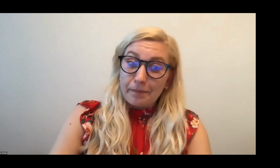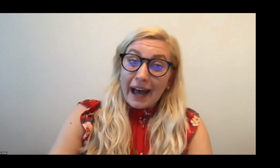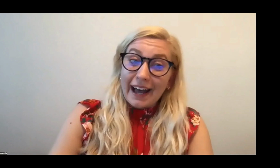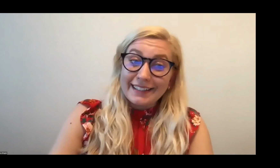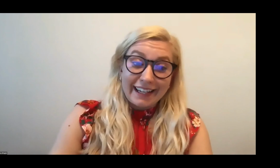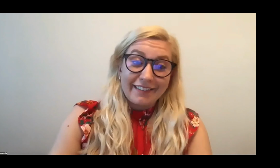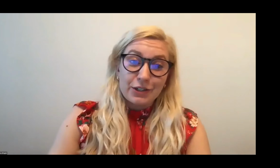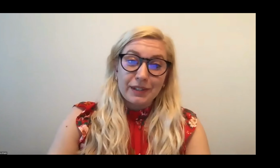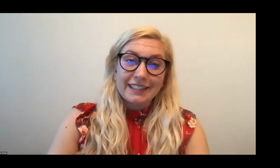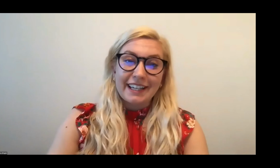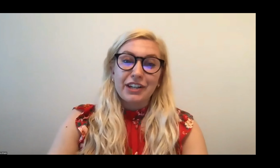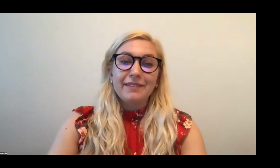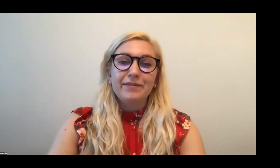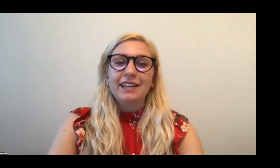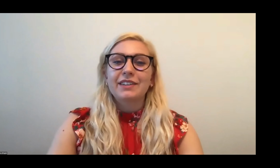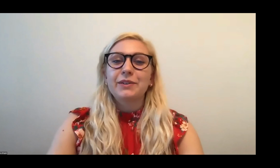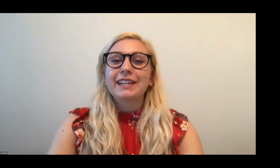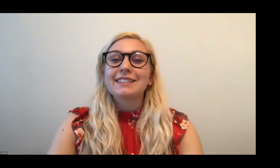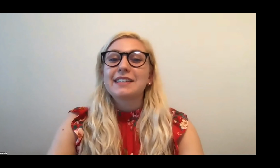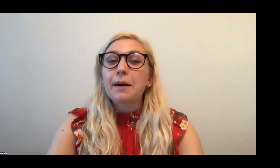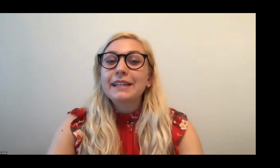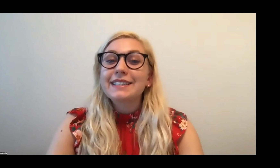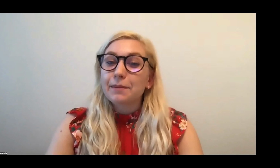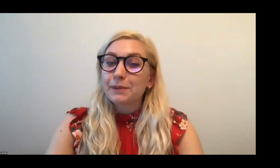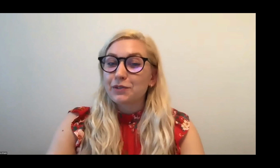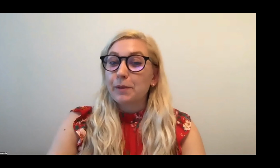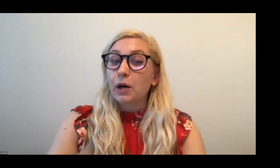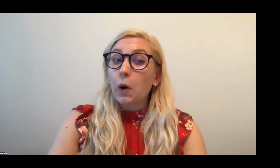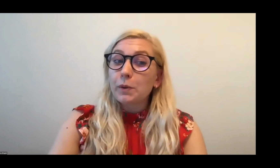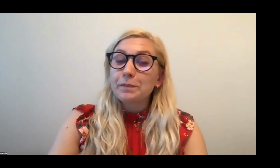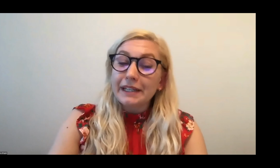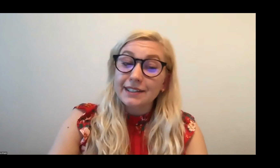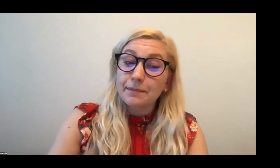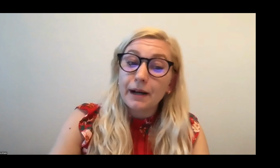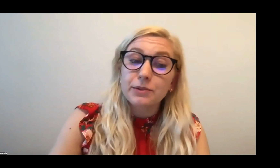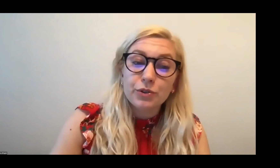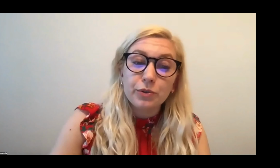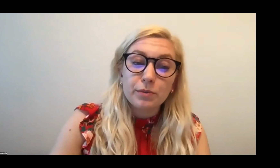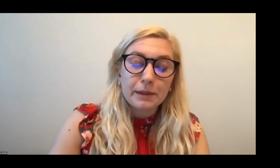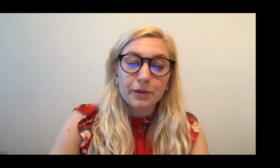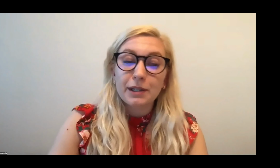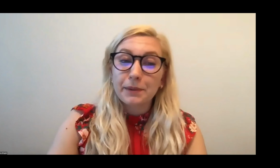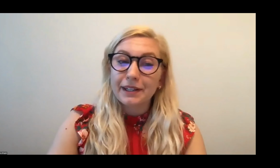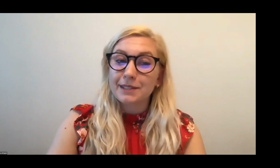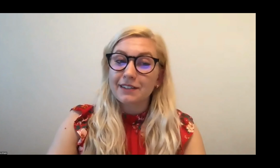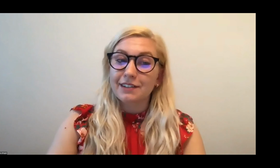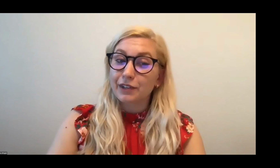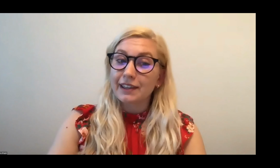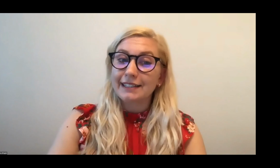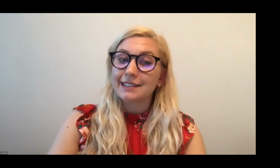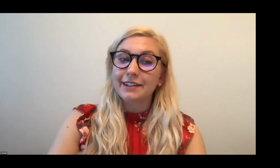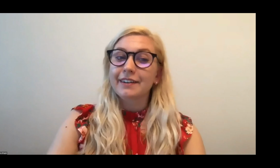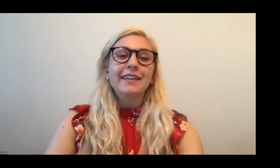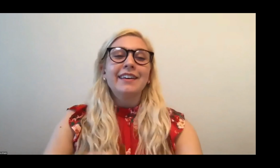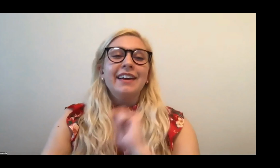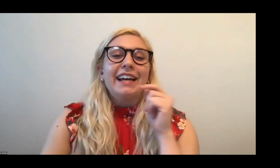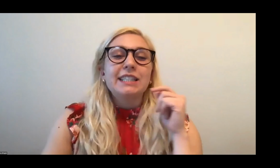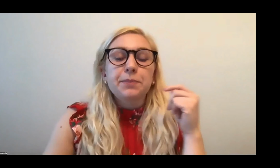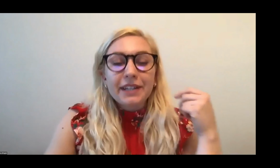of bad data visualization, including some examples from our own peers and pubs crew. People are really putting themselves on the front lines